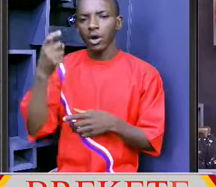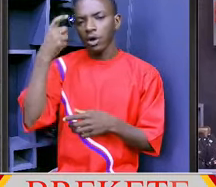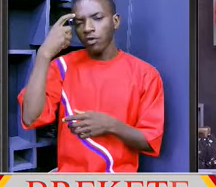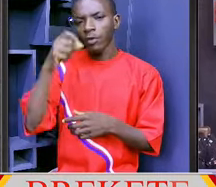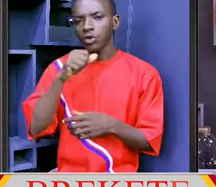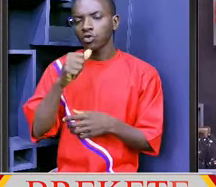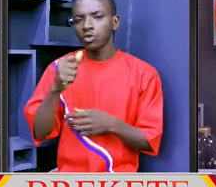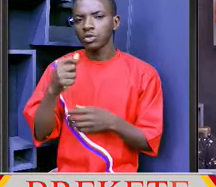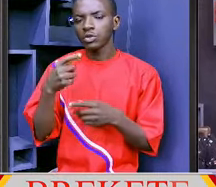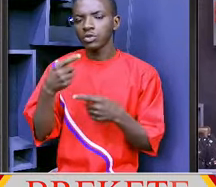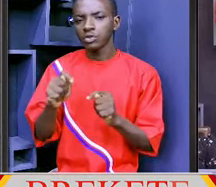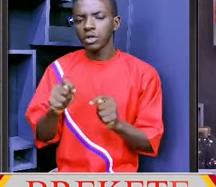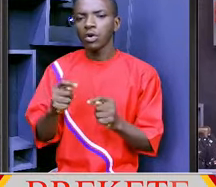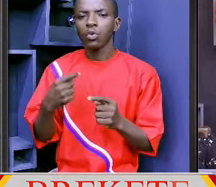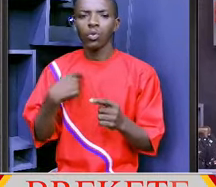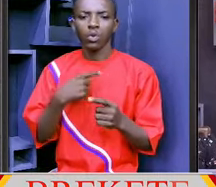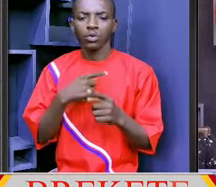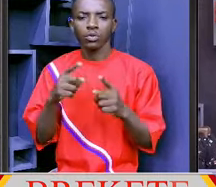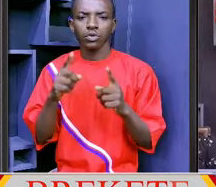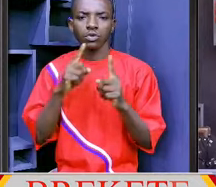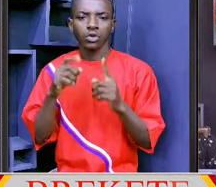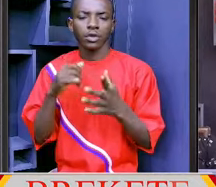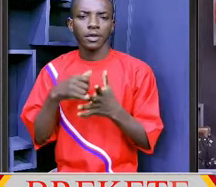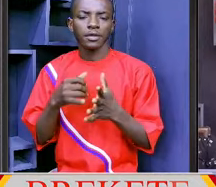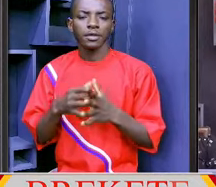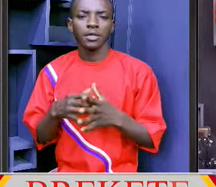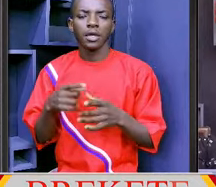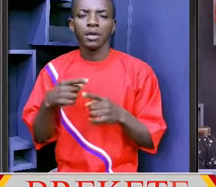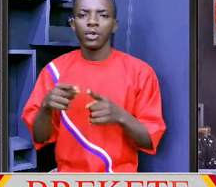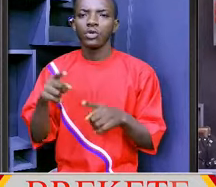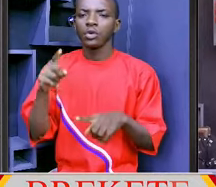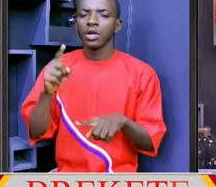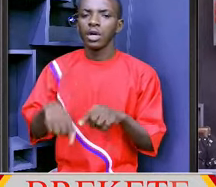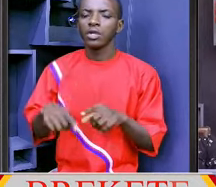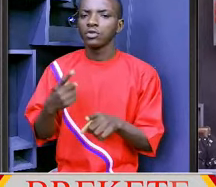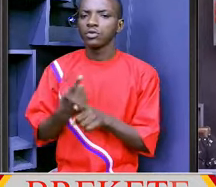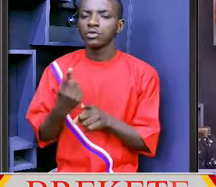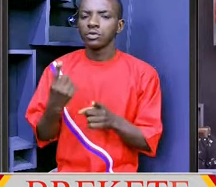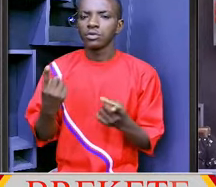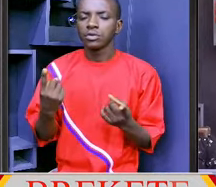government no try, we go talk them. But you cannot just.